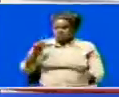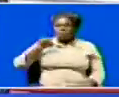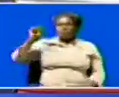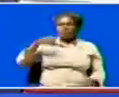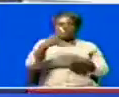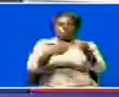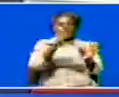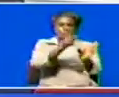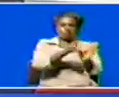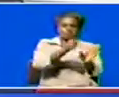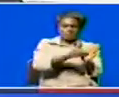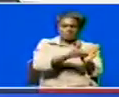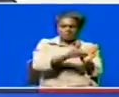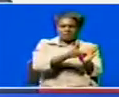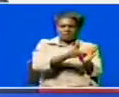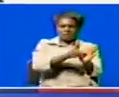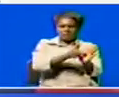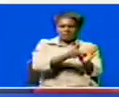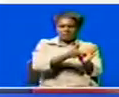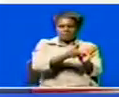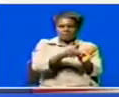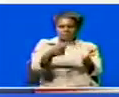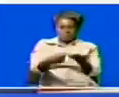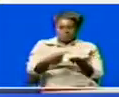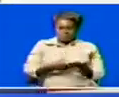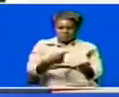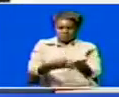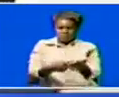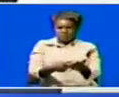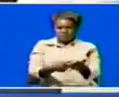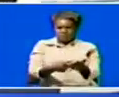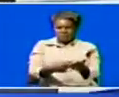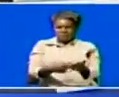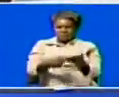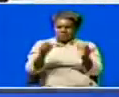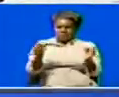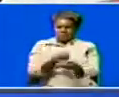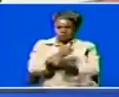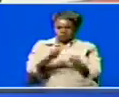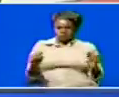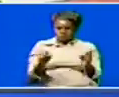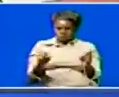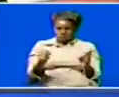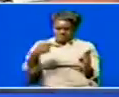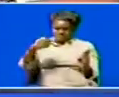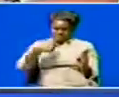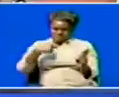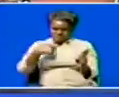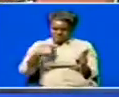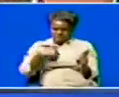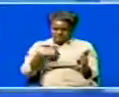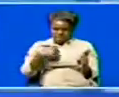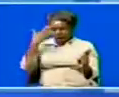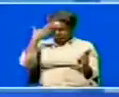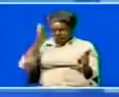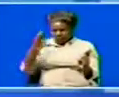we participate, we engage with the process in one way or another. Mm-hmm. So it's impossible for me as an artist who is aware